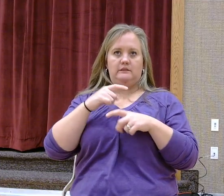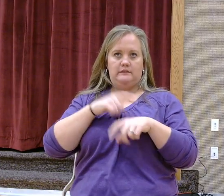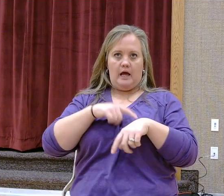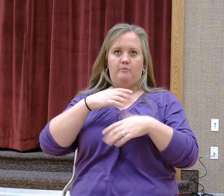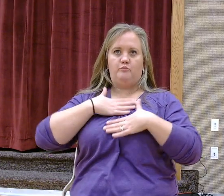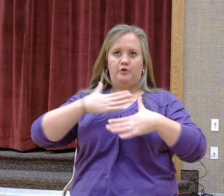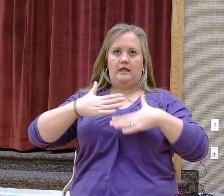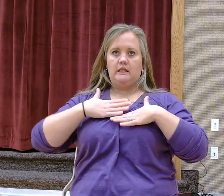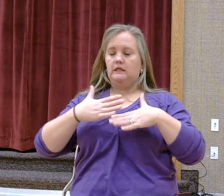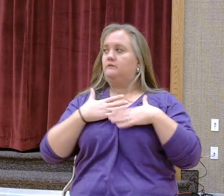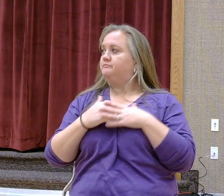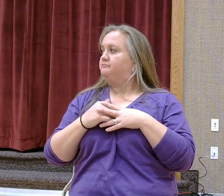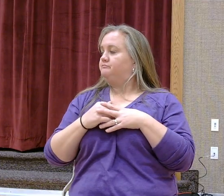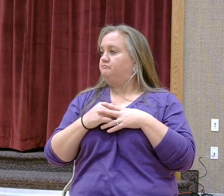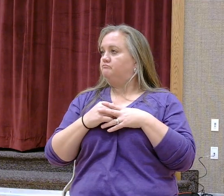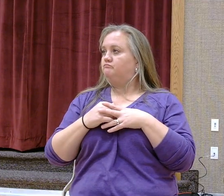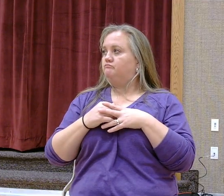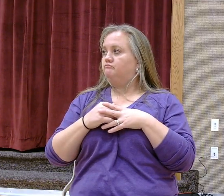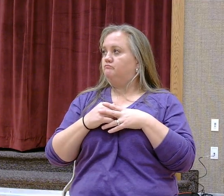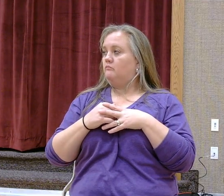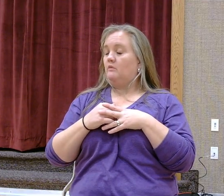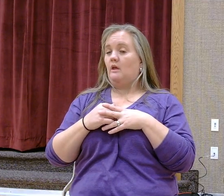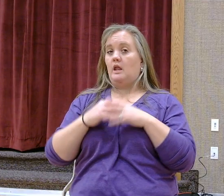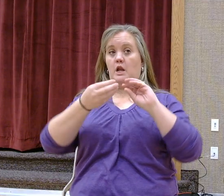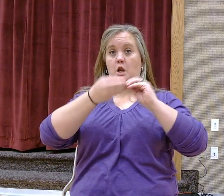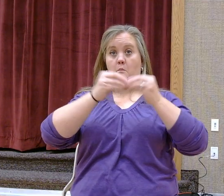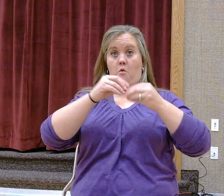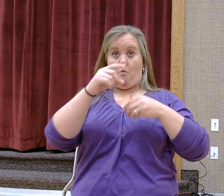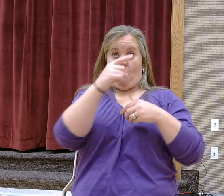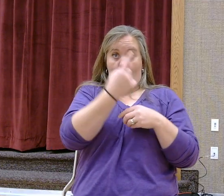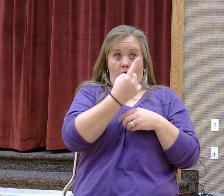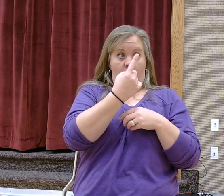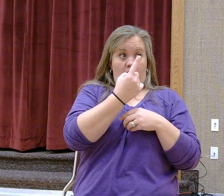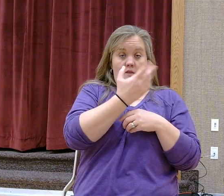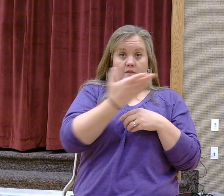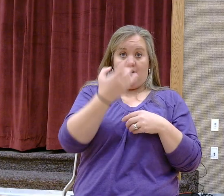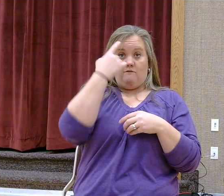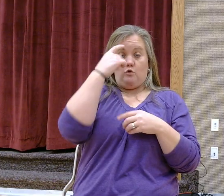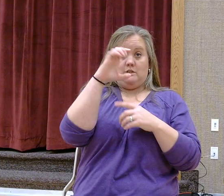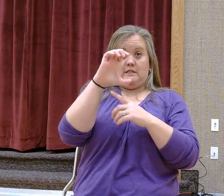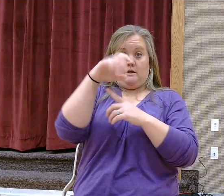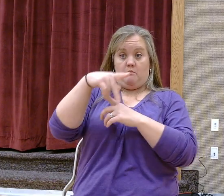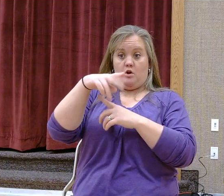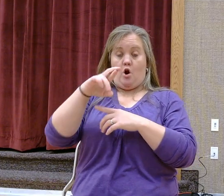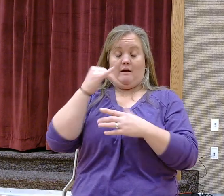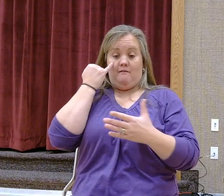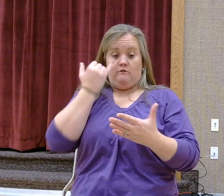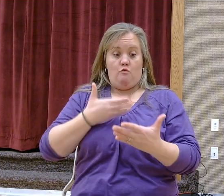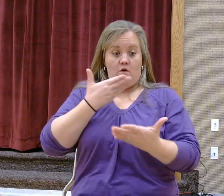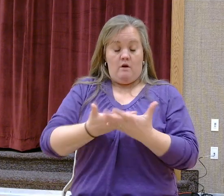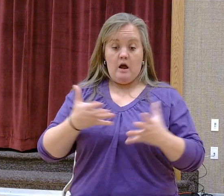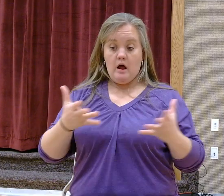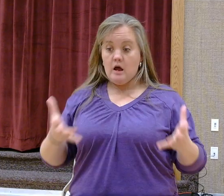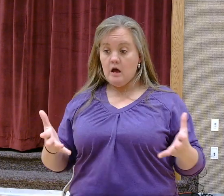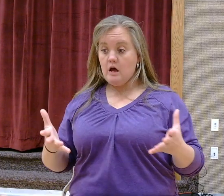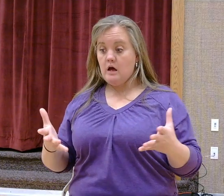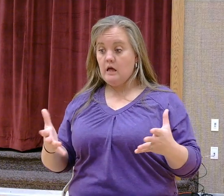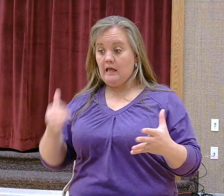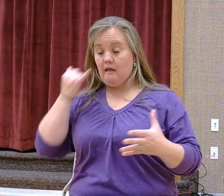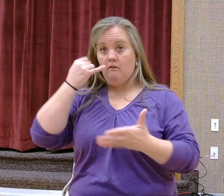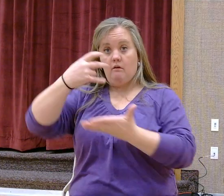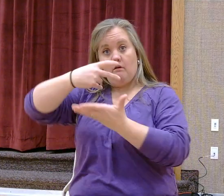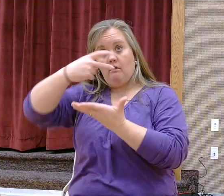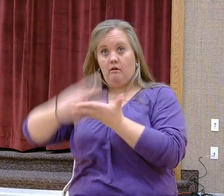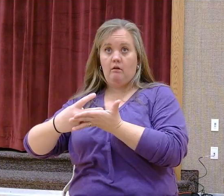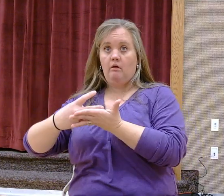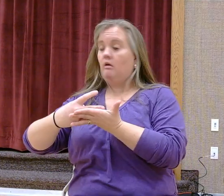the specifics of this. The number one thing for CPR when you arrive on the scene, if that's somebody down or if you